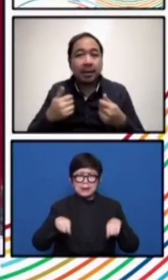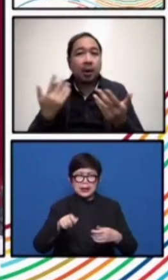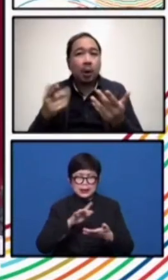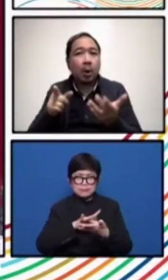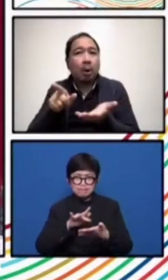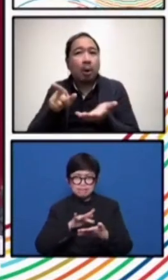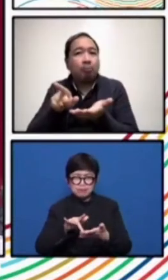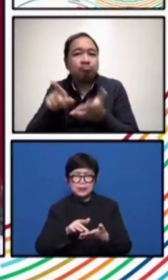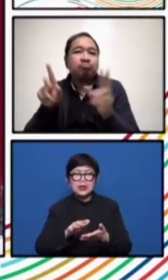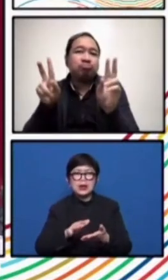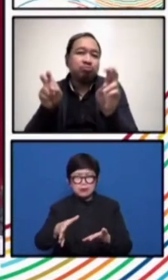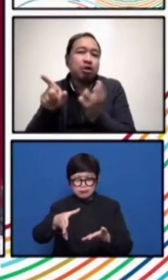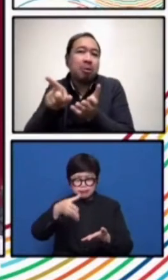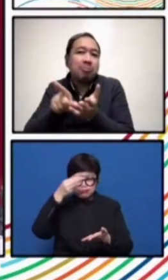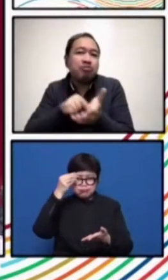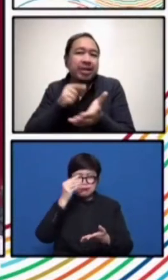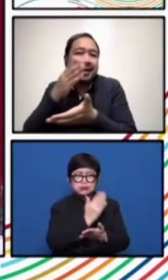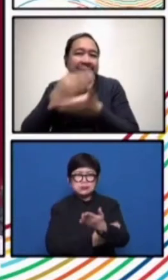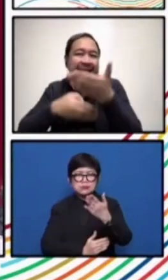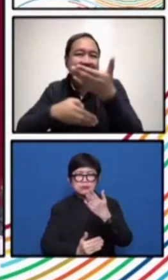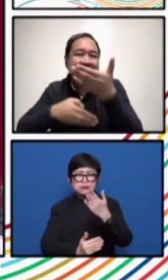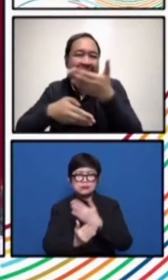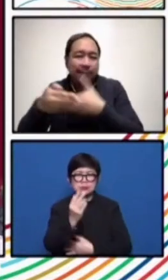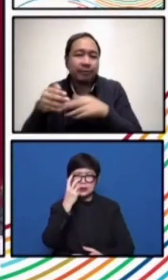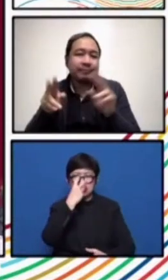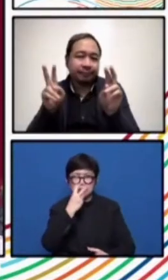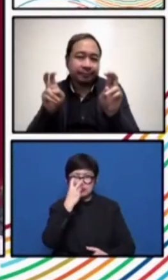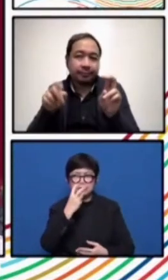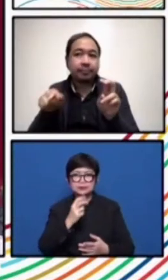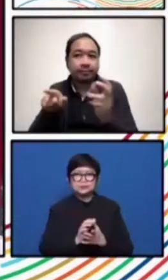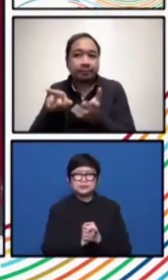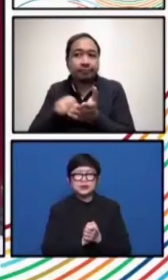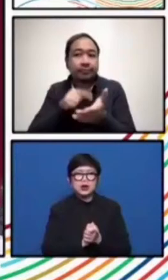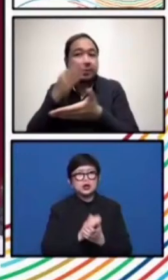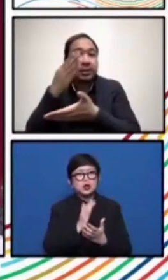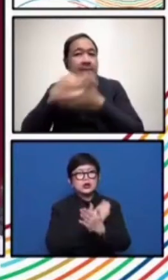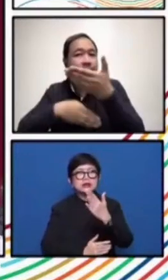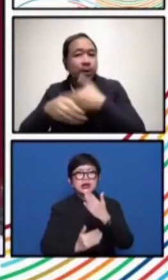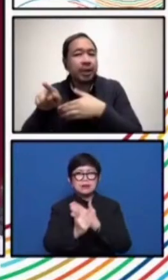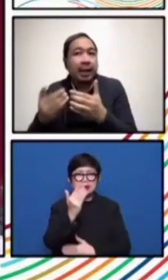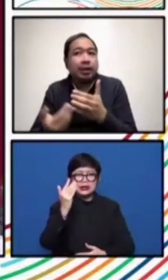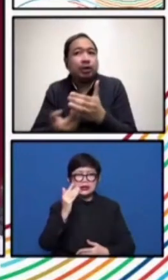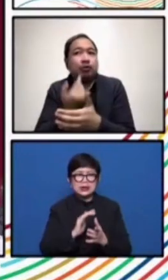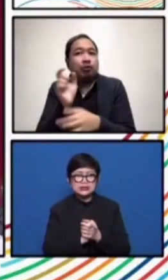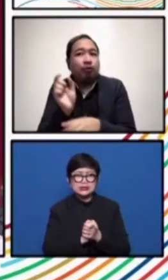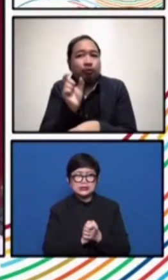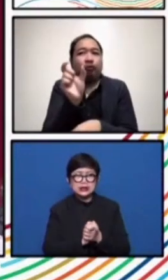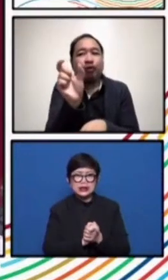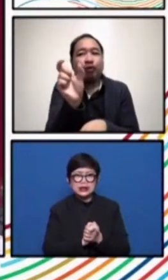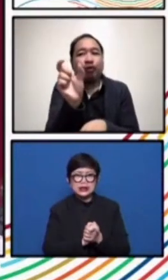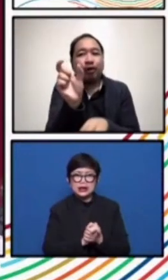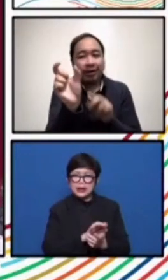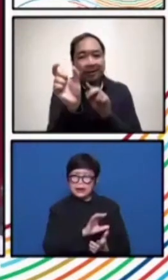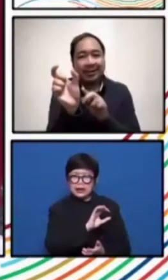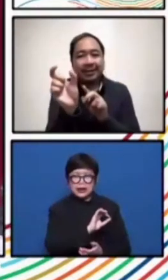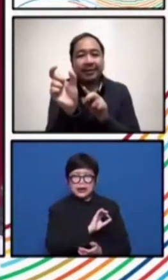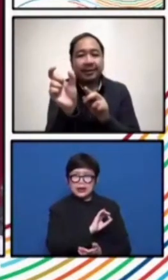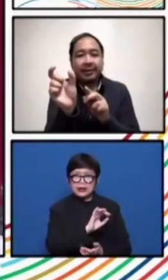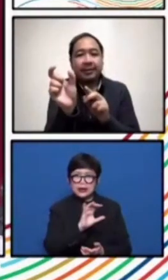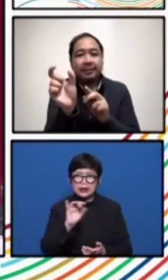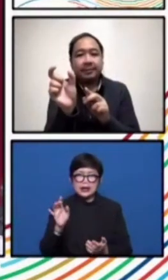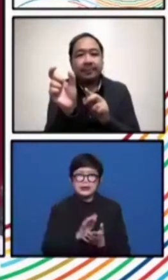disabled print disabled is a new term that has been what you call it